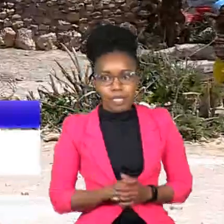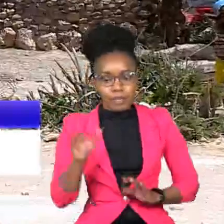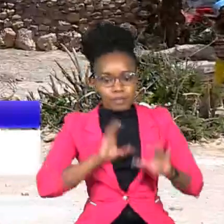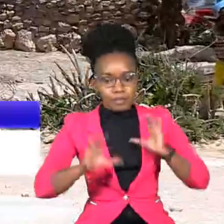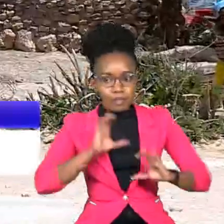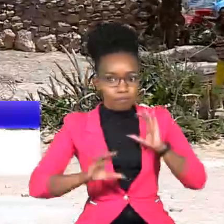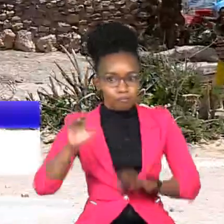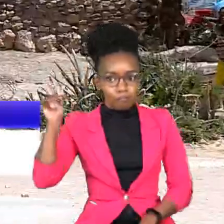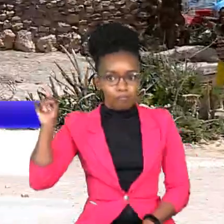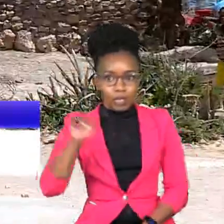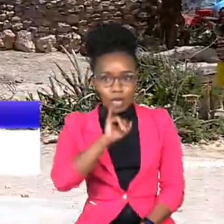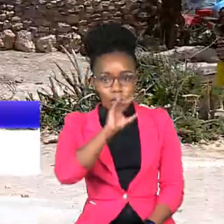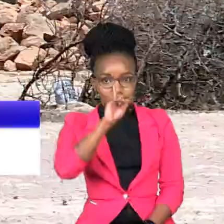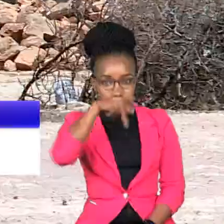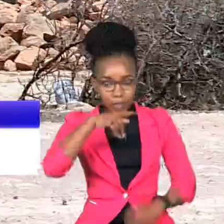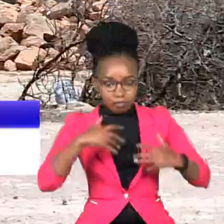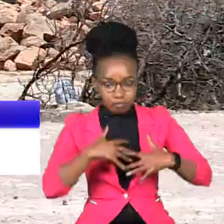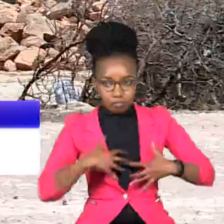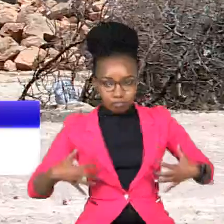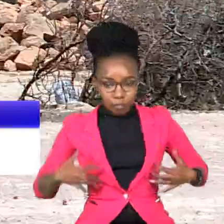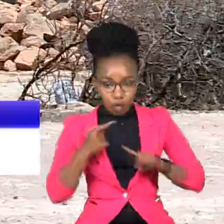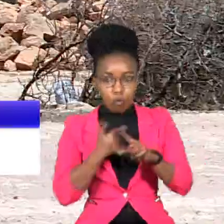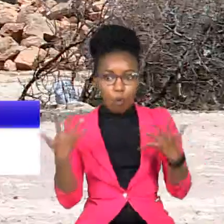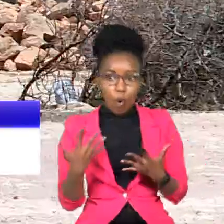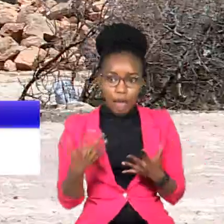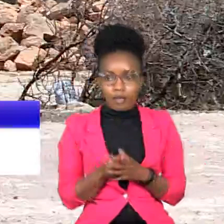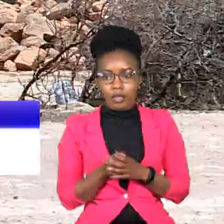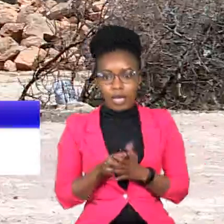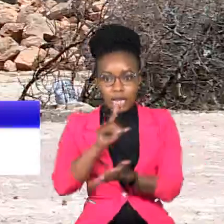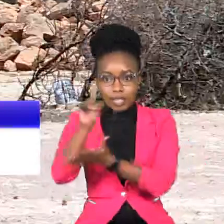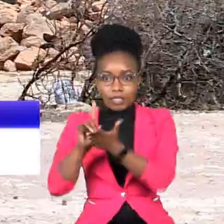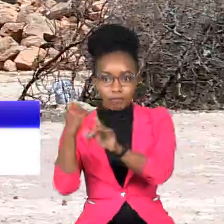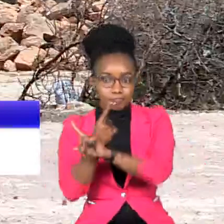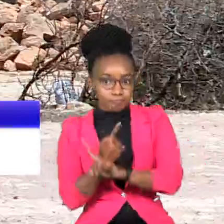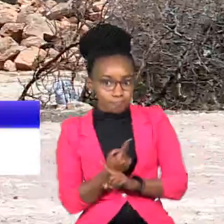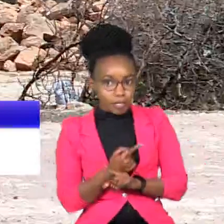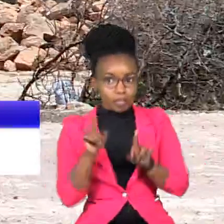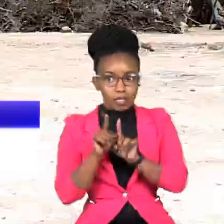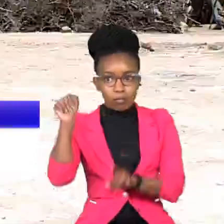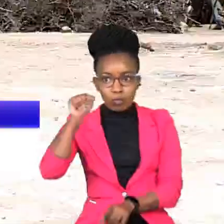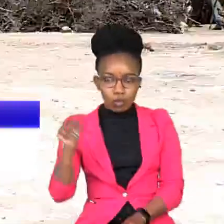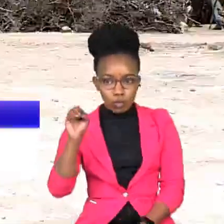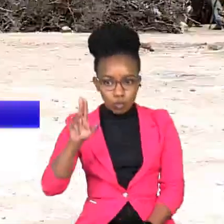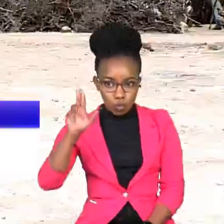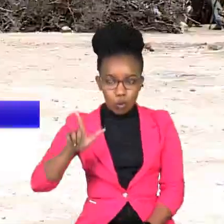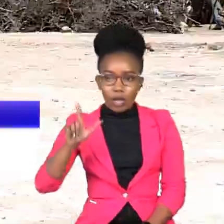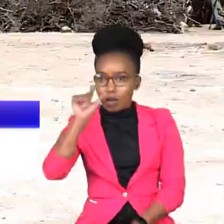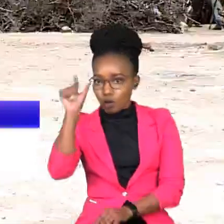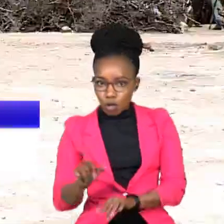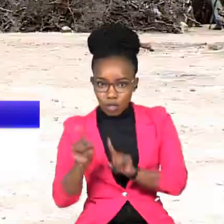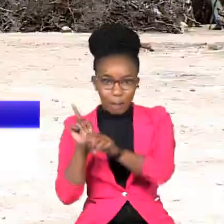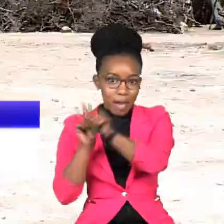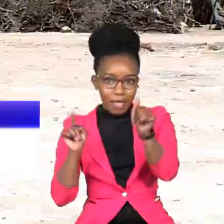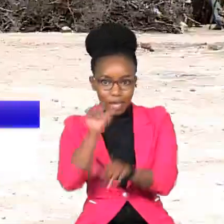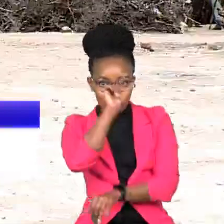at Ainbo IDP Camp B came from different parts of Ainbo district and the larger Suul region, as well as other nearby